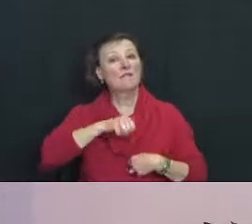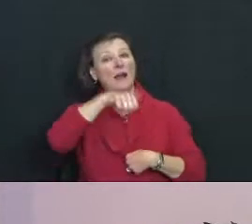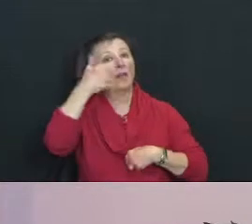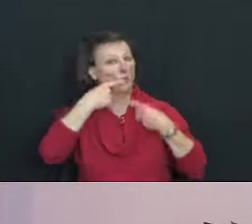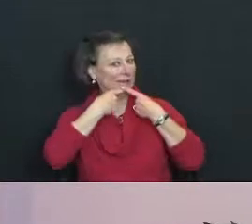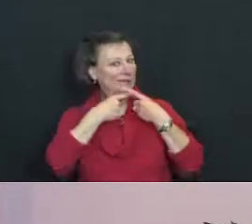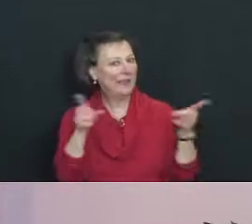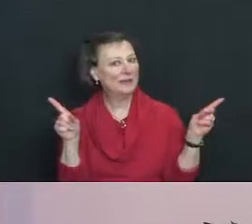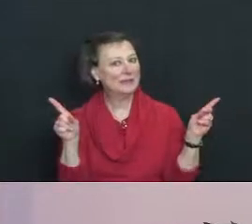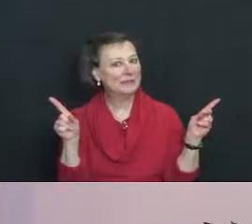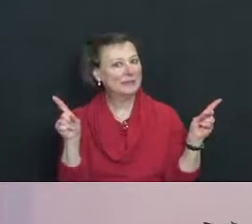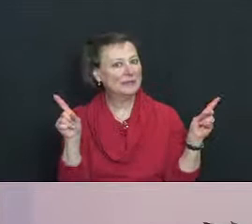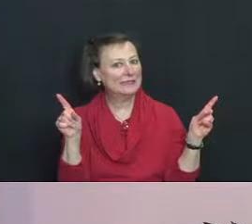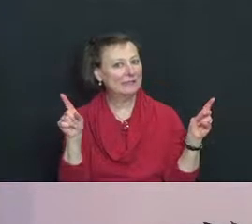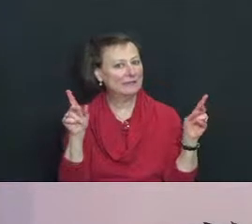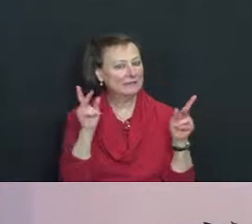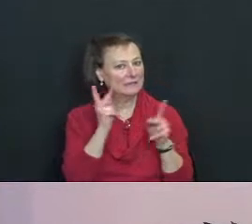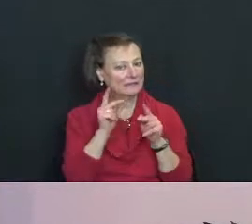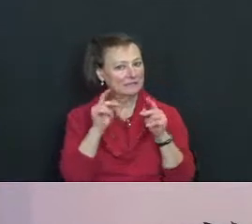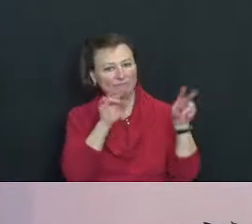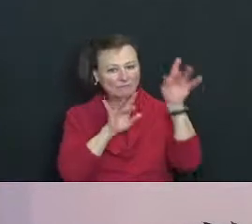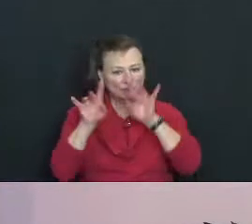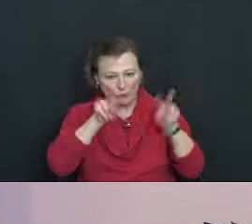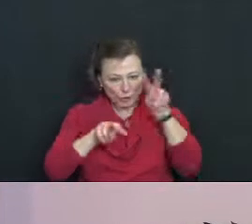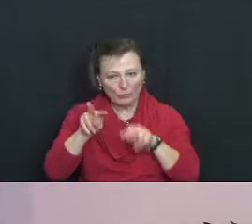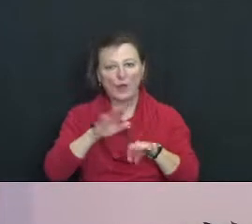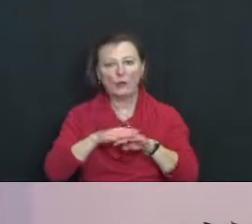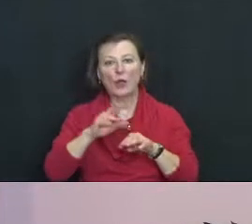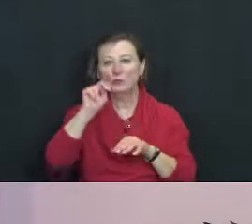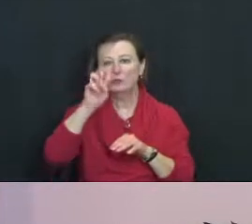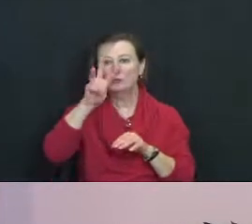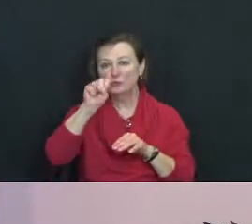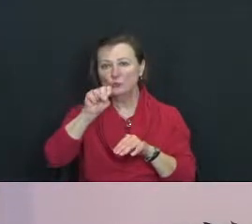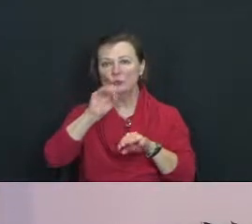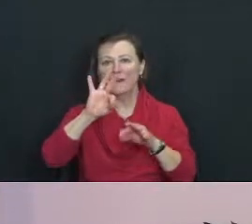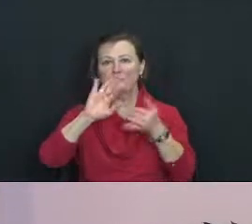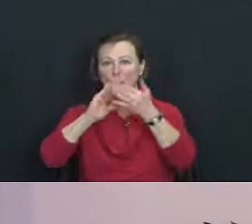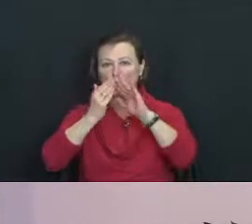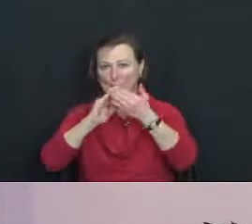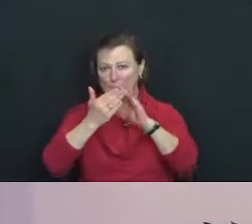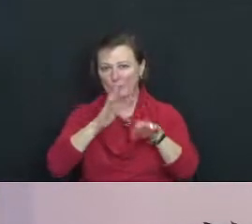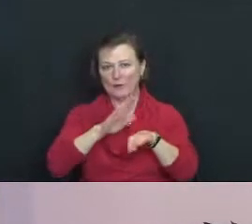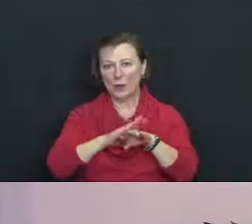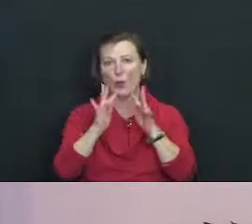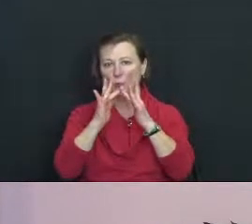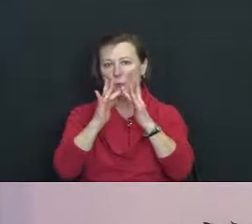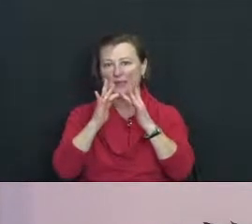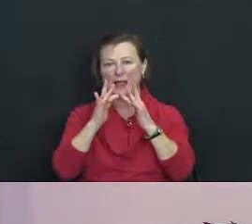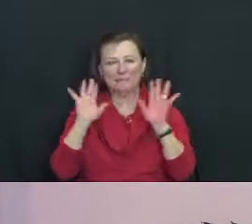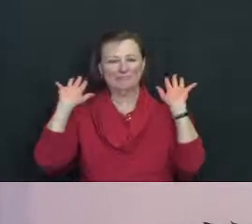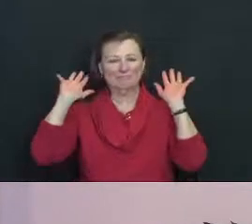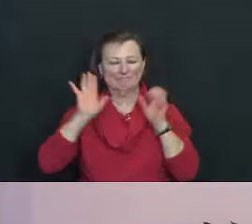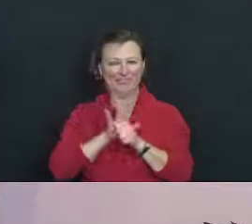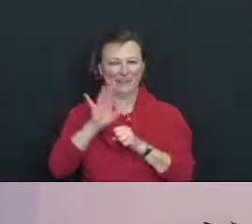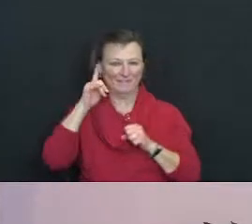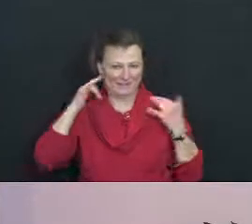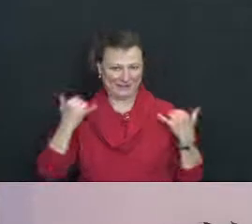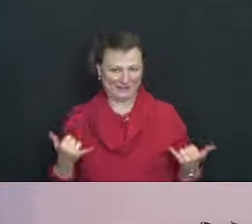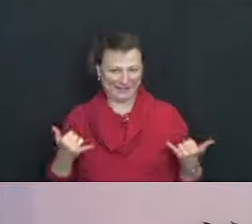you stay tuned and explore around on our News of the Community in the website. But that's good enough for right now. Thank